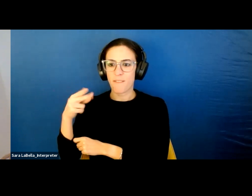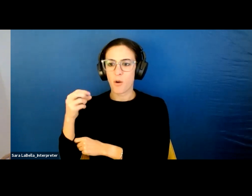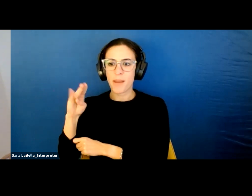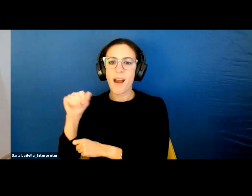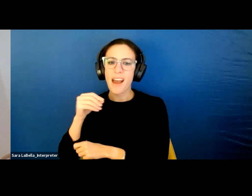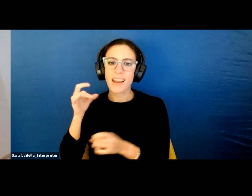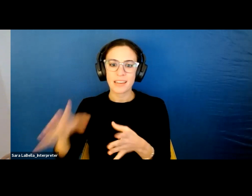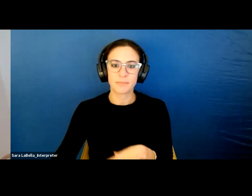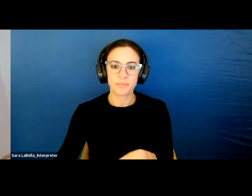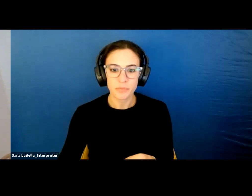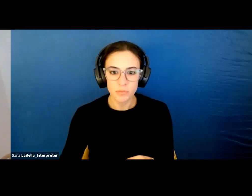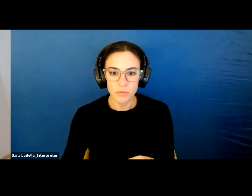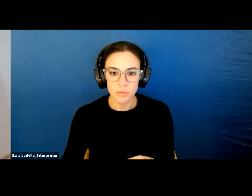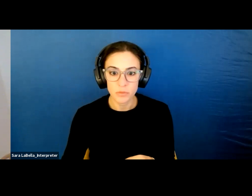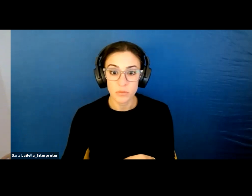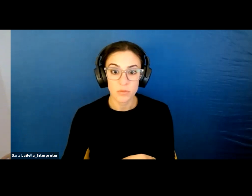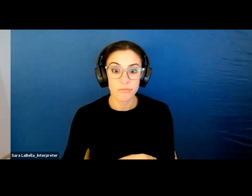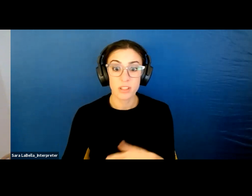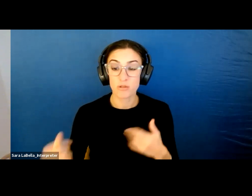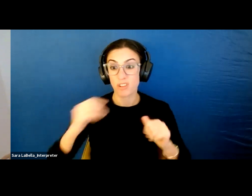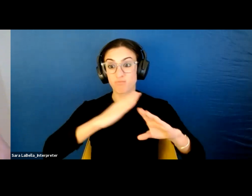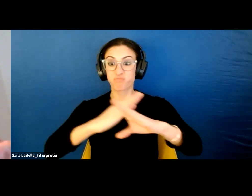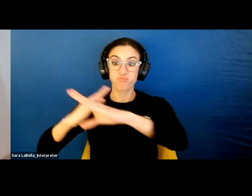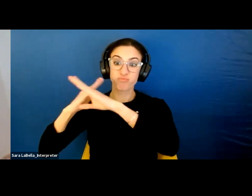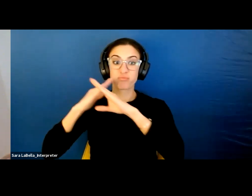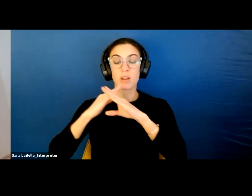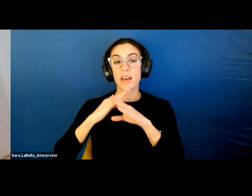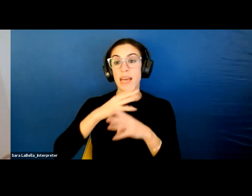keep out immigrants in the name of conservation. Such